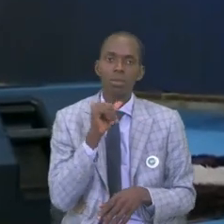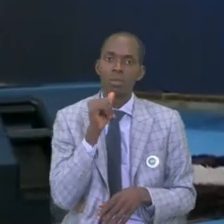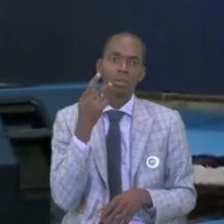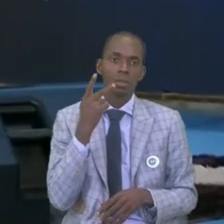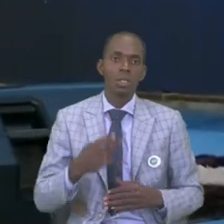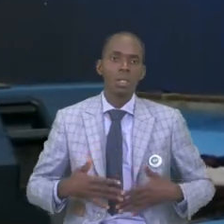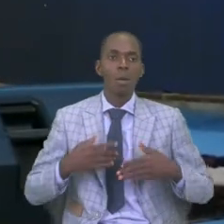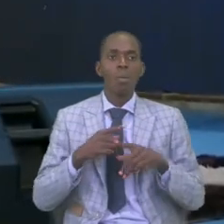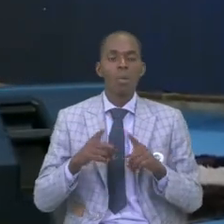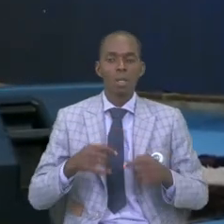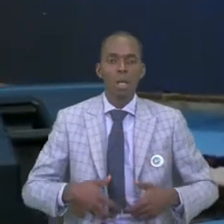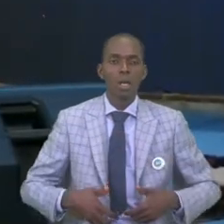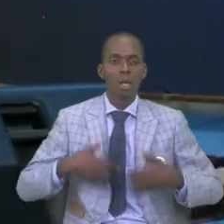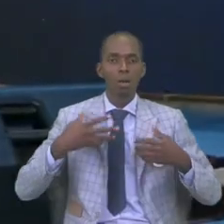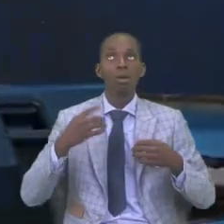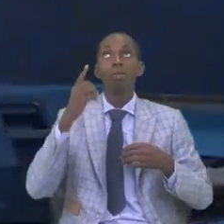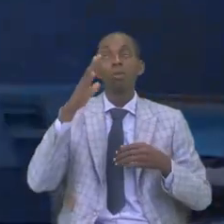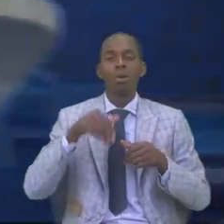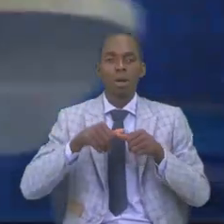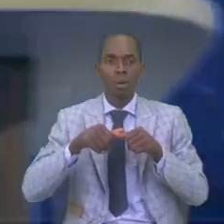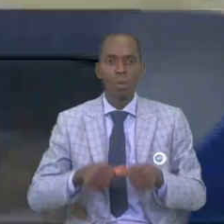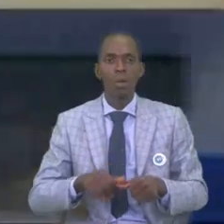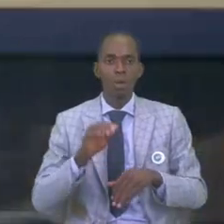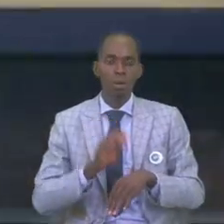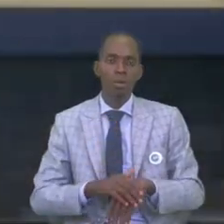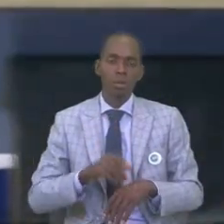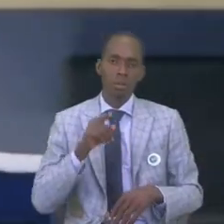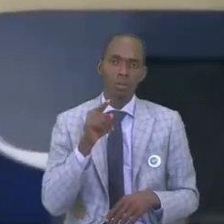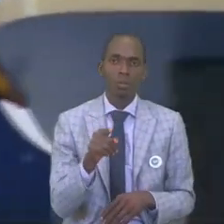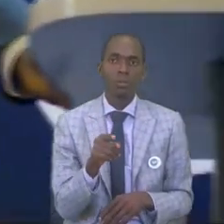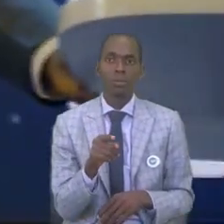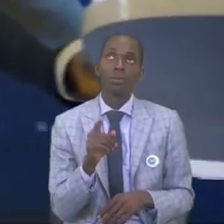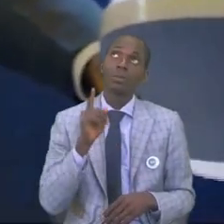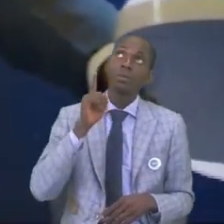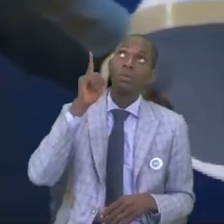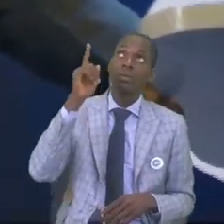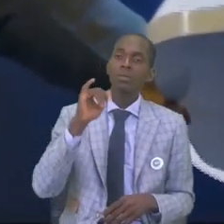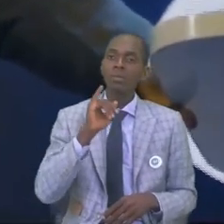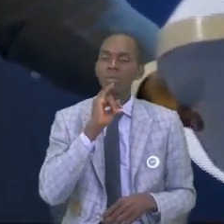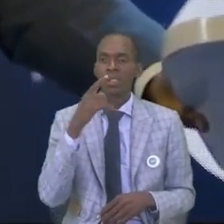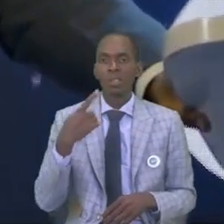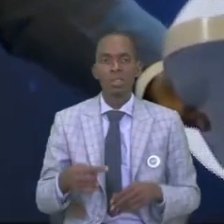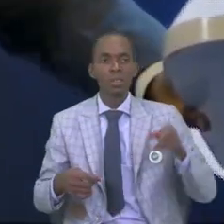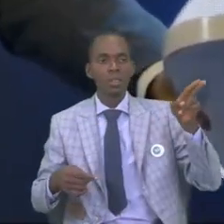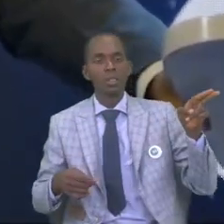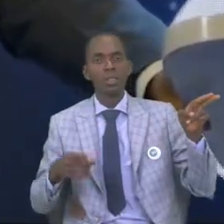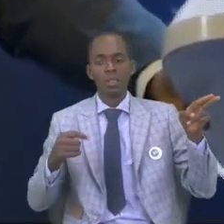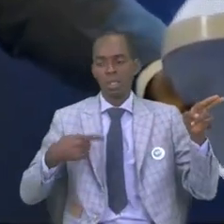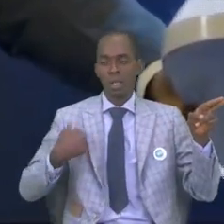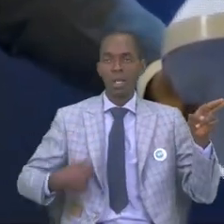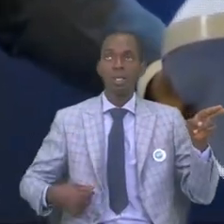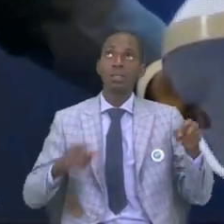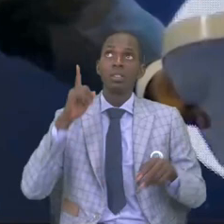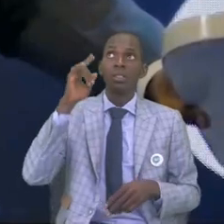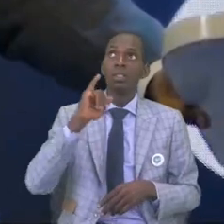God abideth in him. He is the hatch of the body. He is